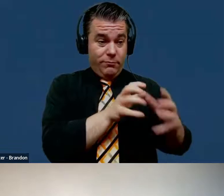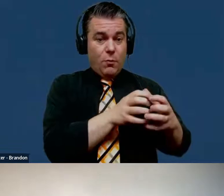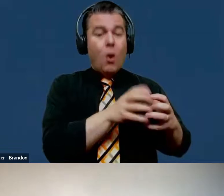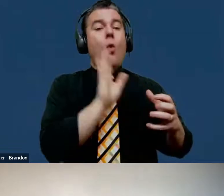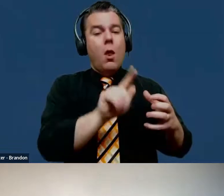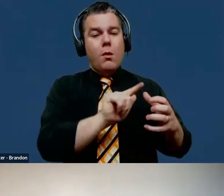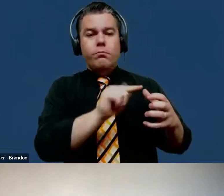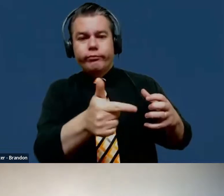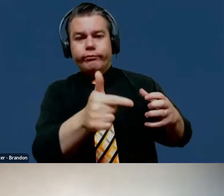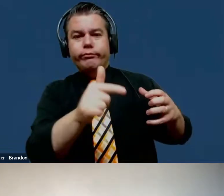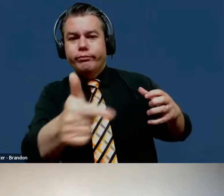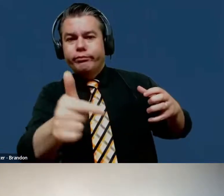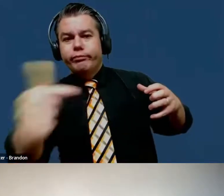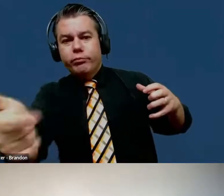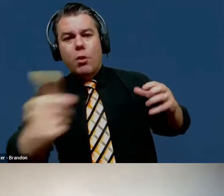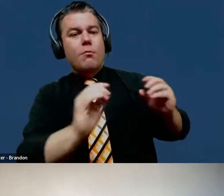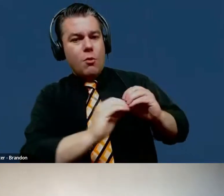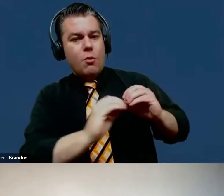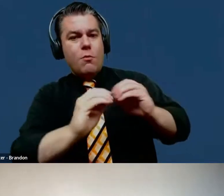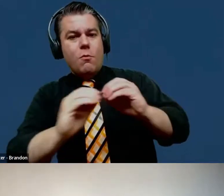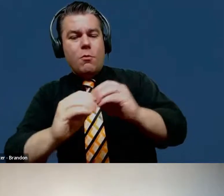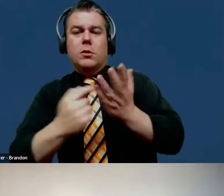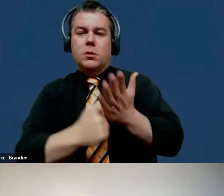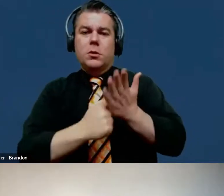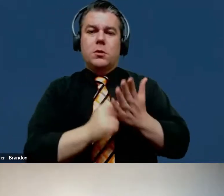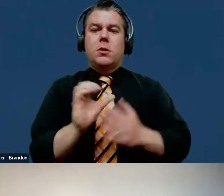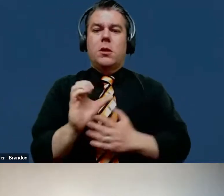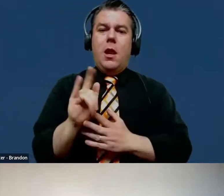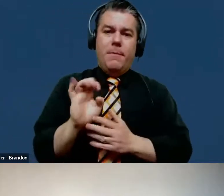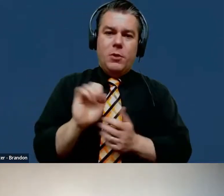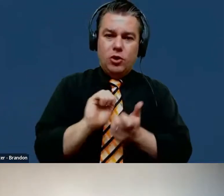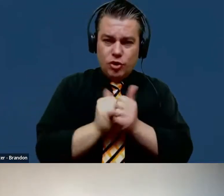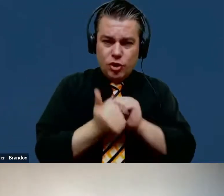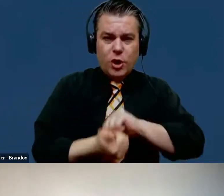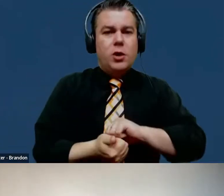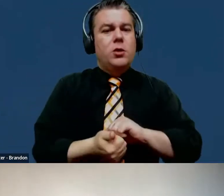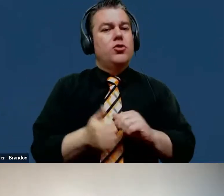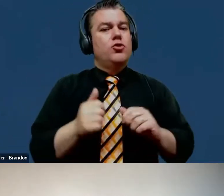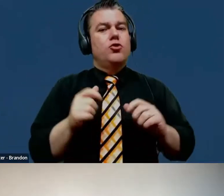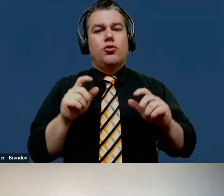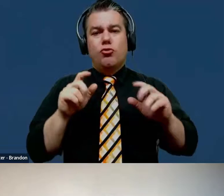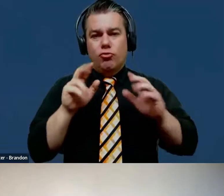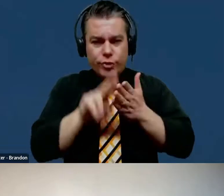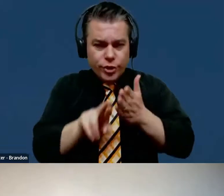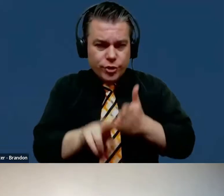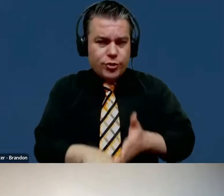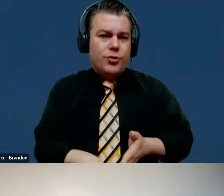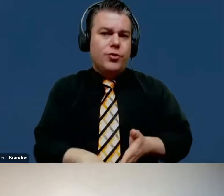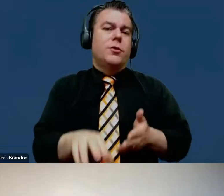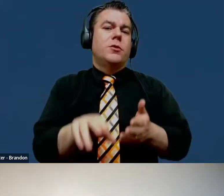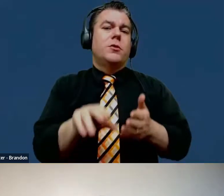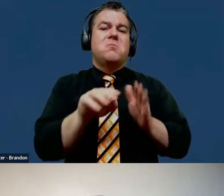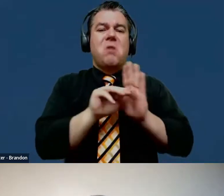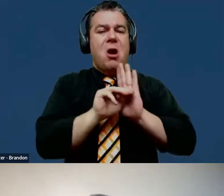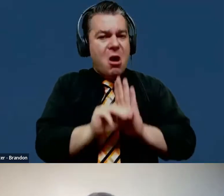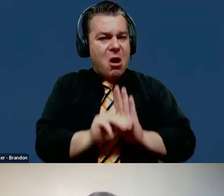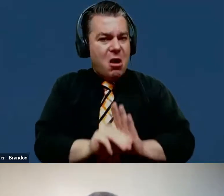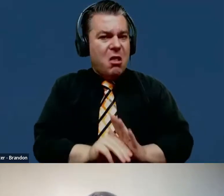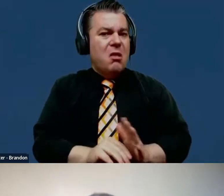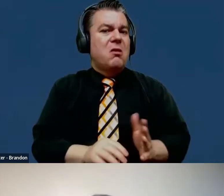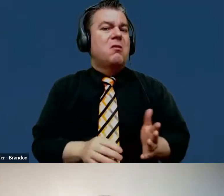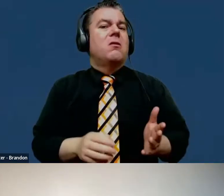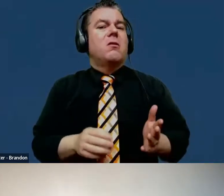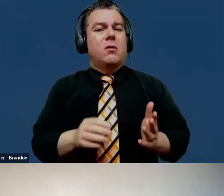discussions around climate change and climate change research, modeling, and kind of the evolving field as